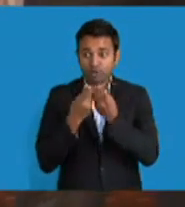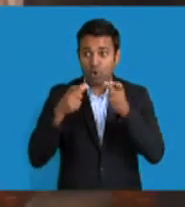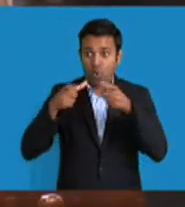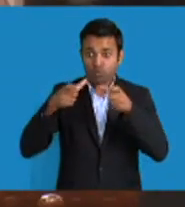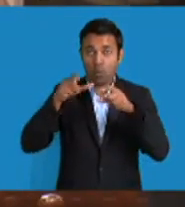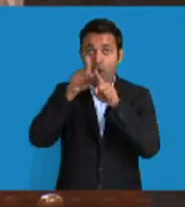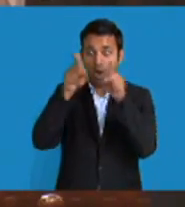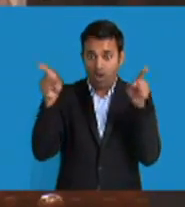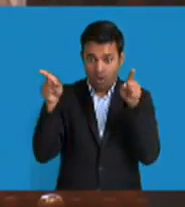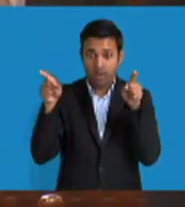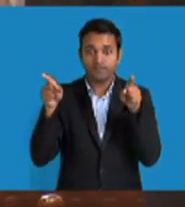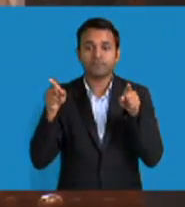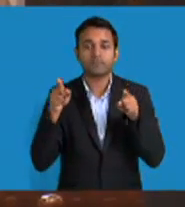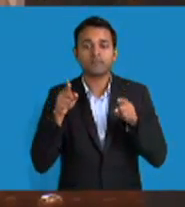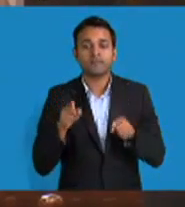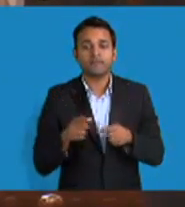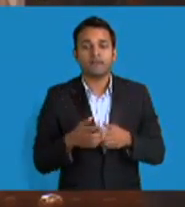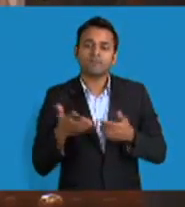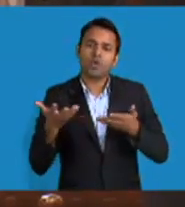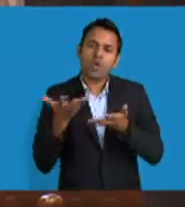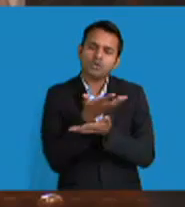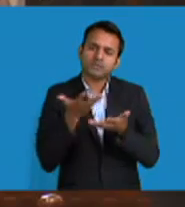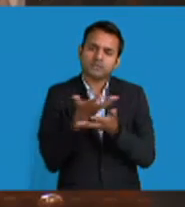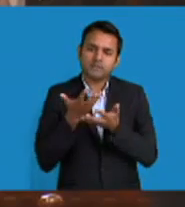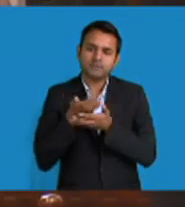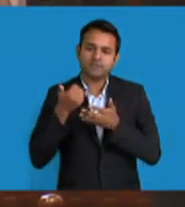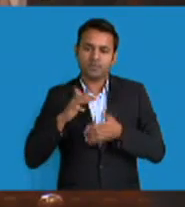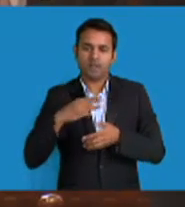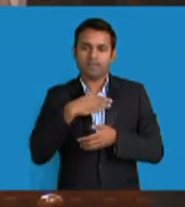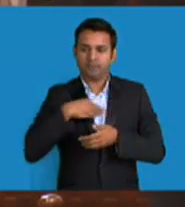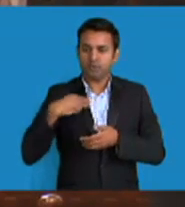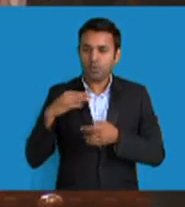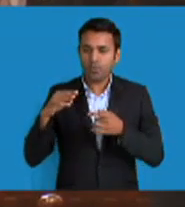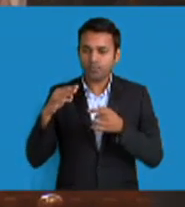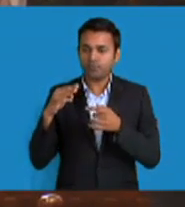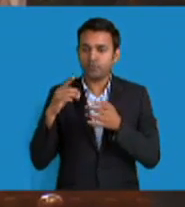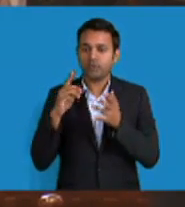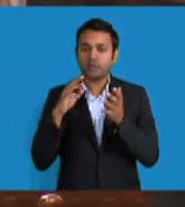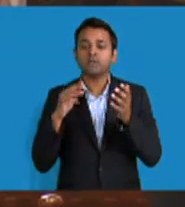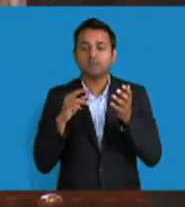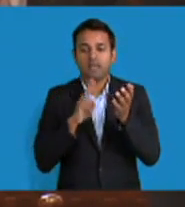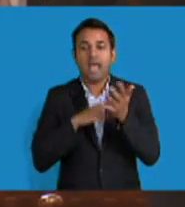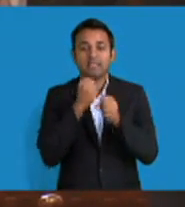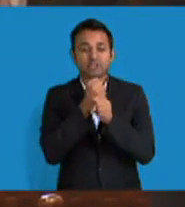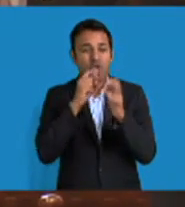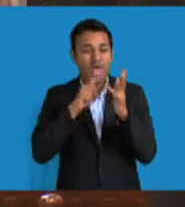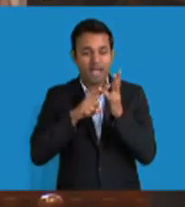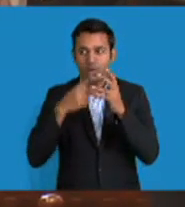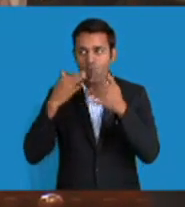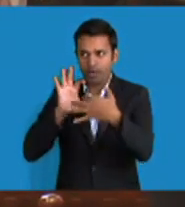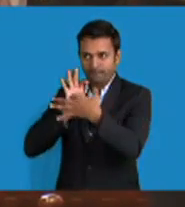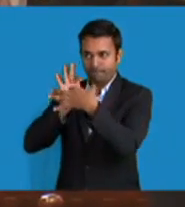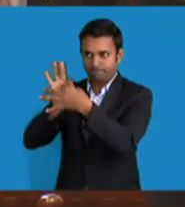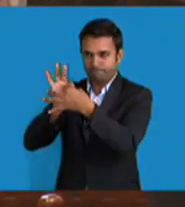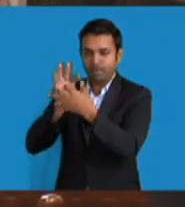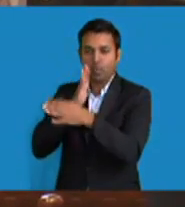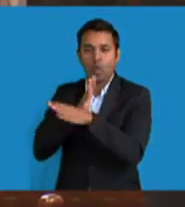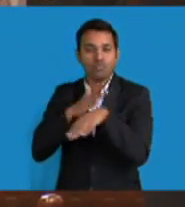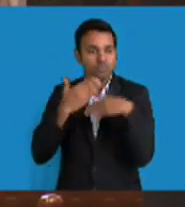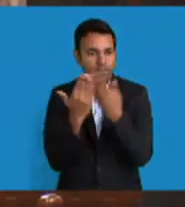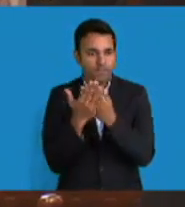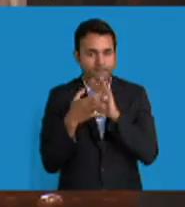The collaboration of the Ministry with our NGO partners in the positive strive to contribute to